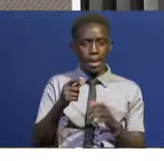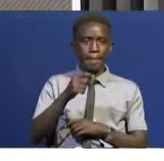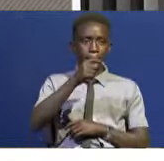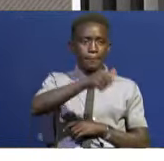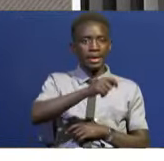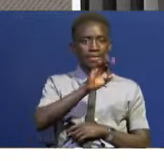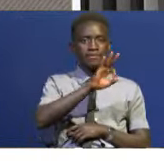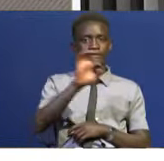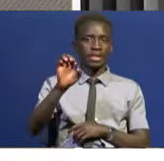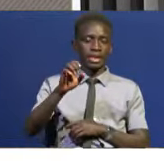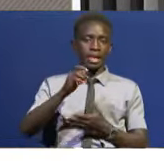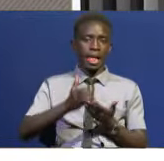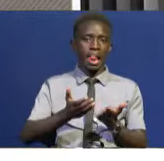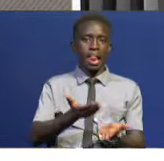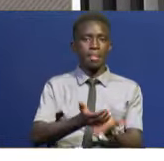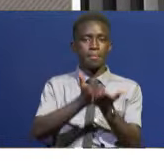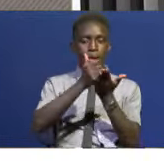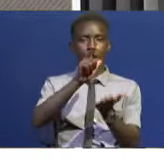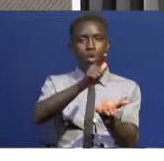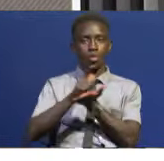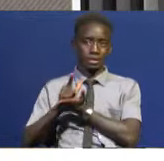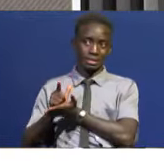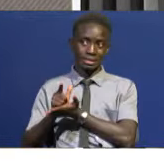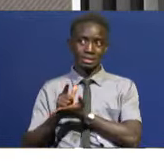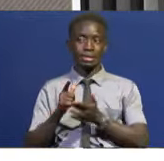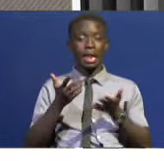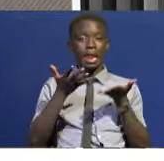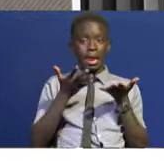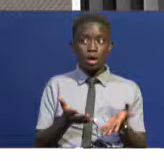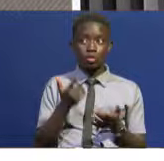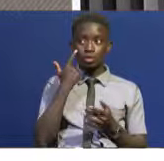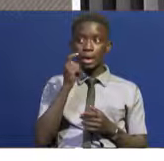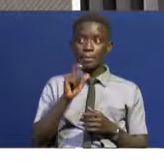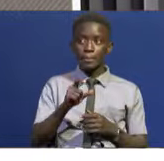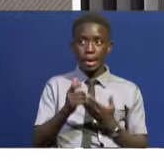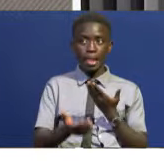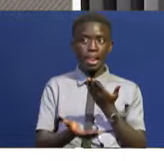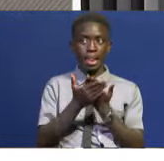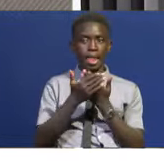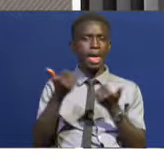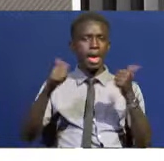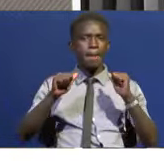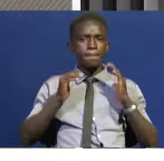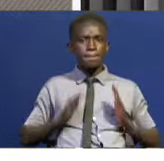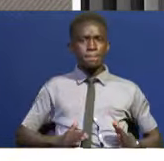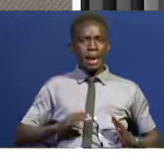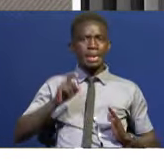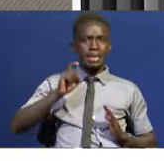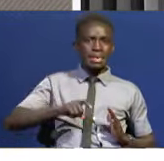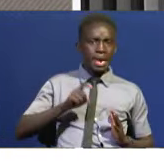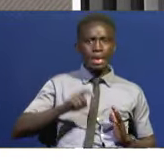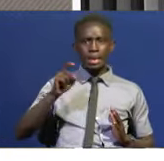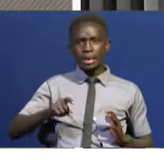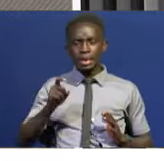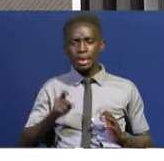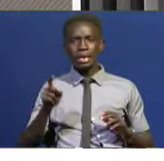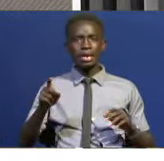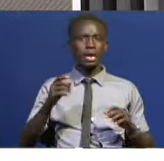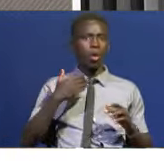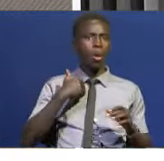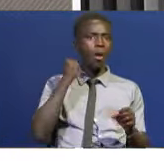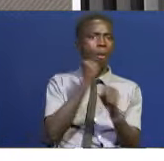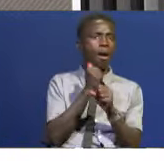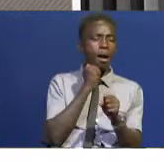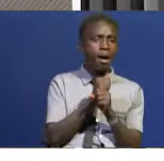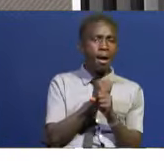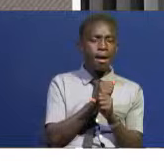reduce or remove any requirement of a person seeking work from coming up their own money to